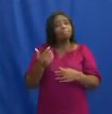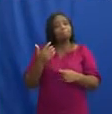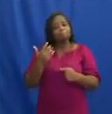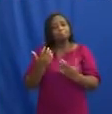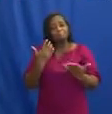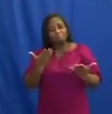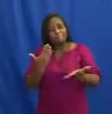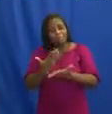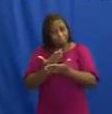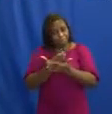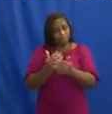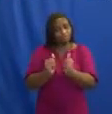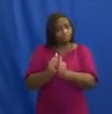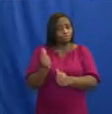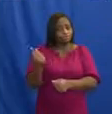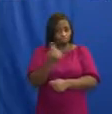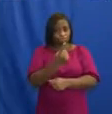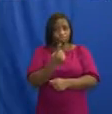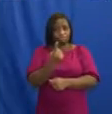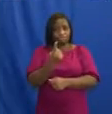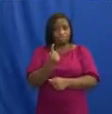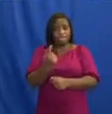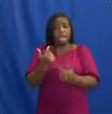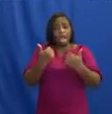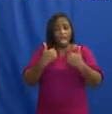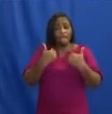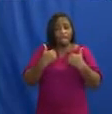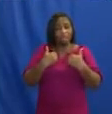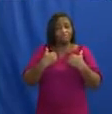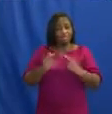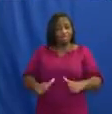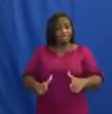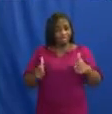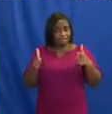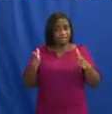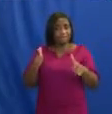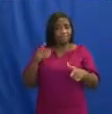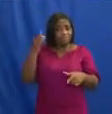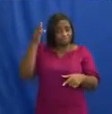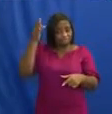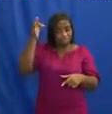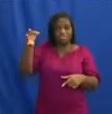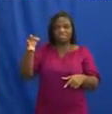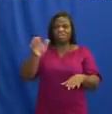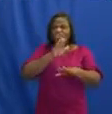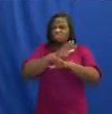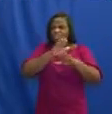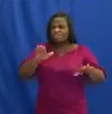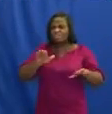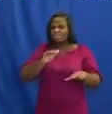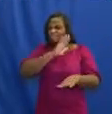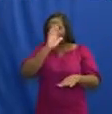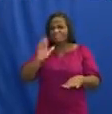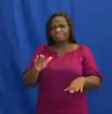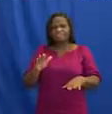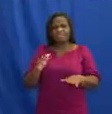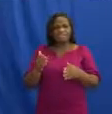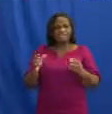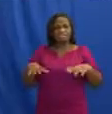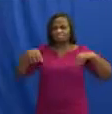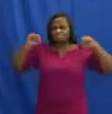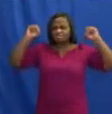evening, my fellow Ghanaians. There is light at the end of the tunnel. We dare not give up all the hard